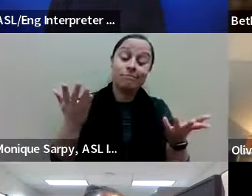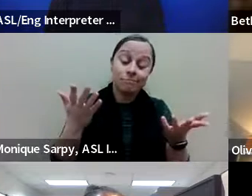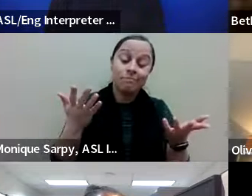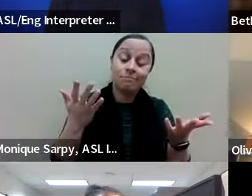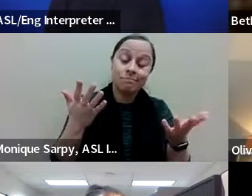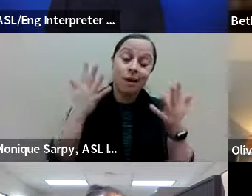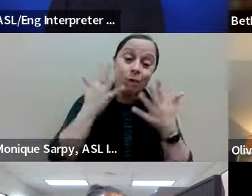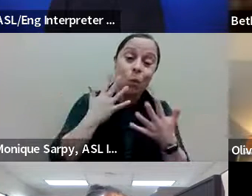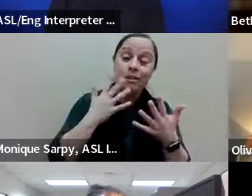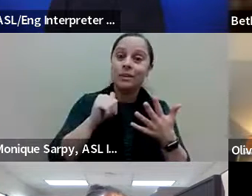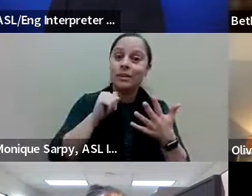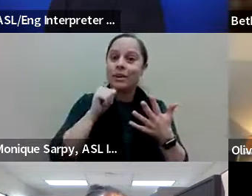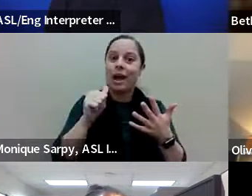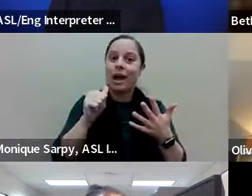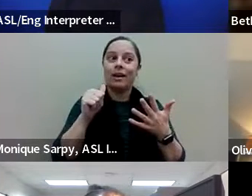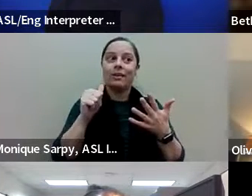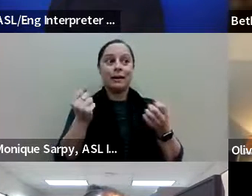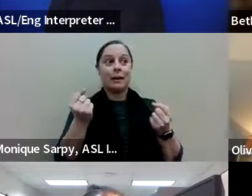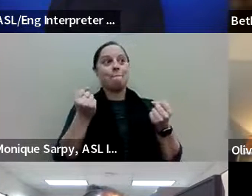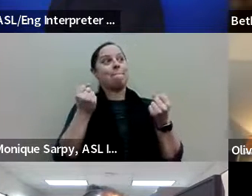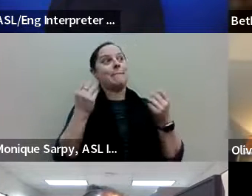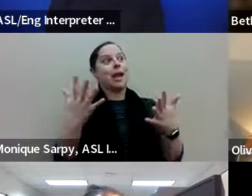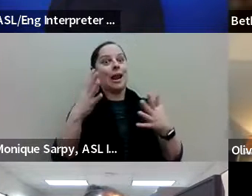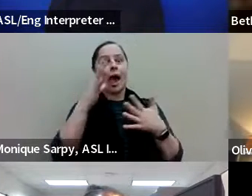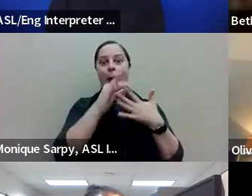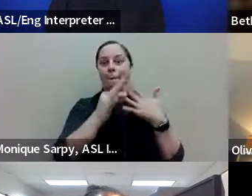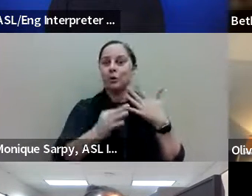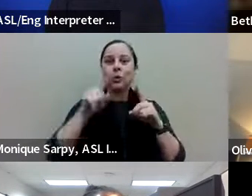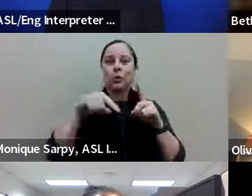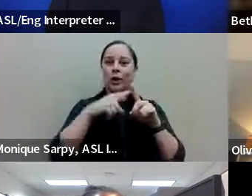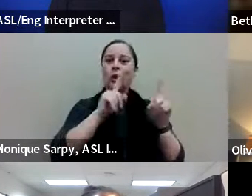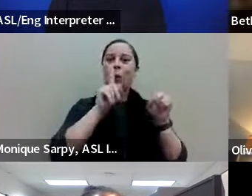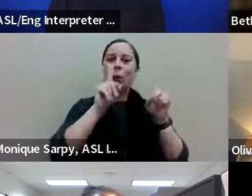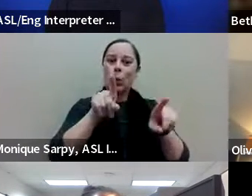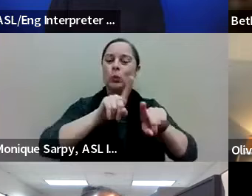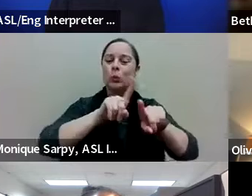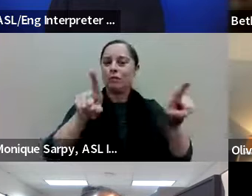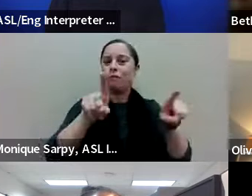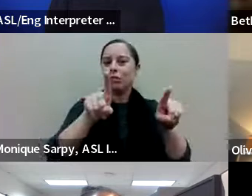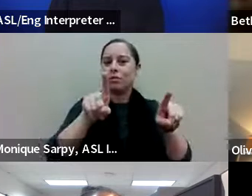still not many options when going to different venues.